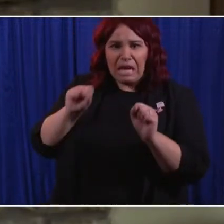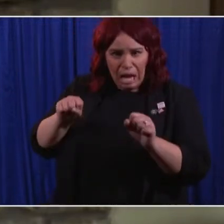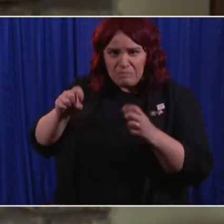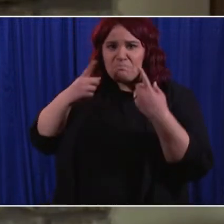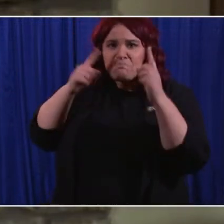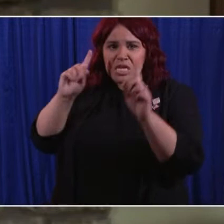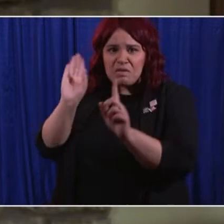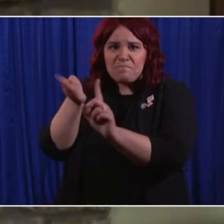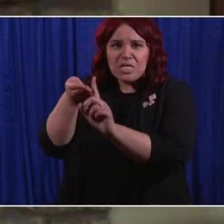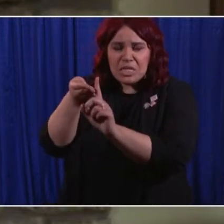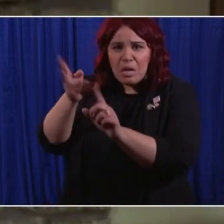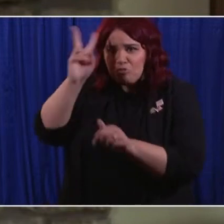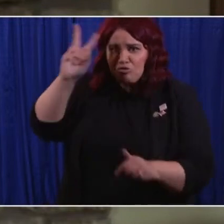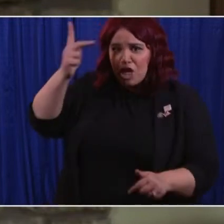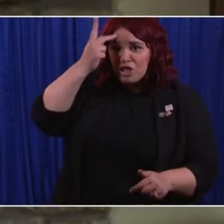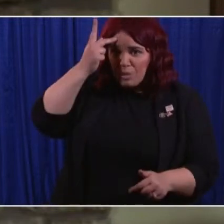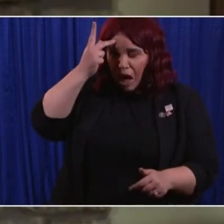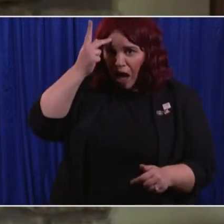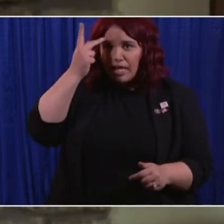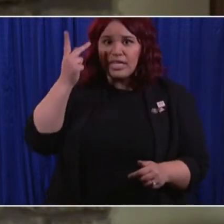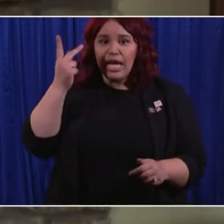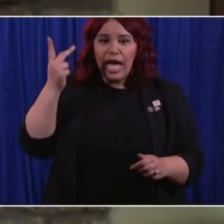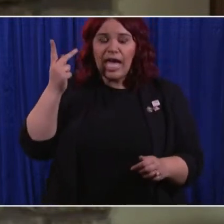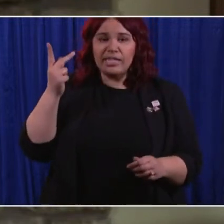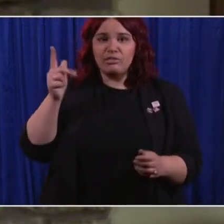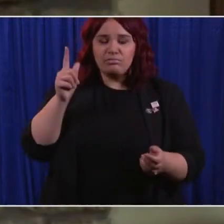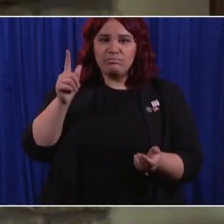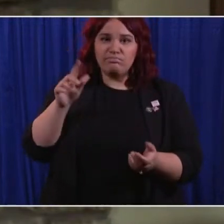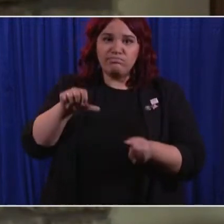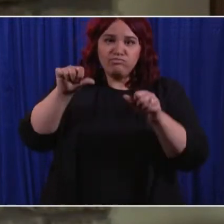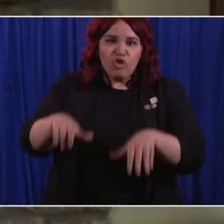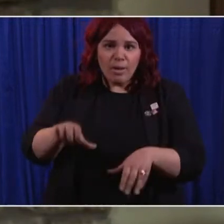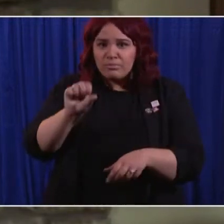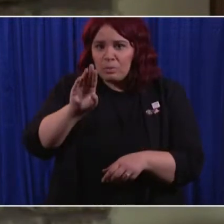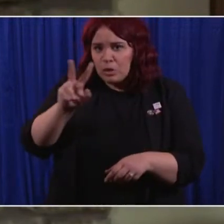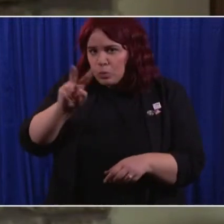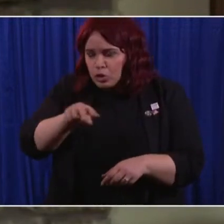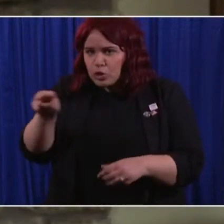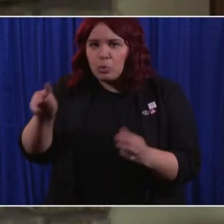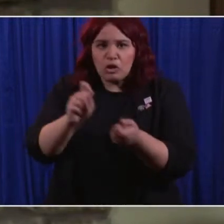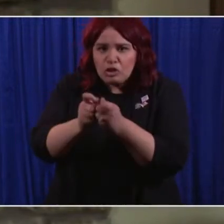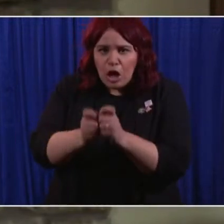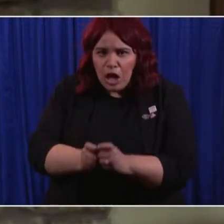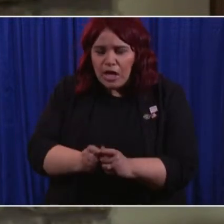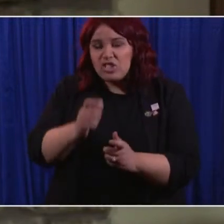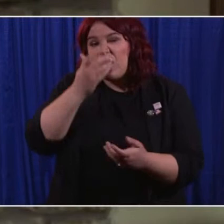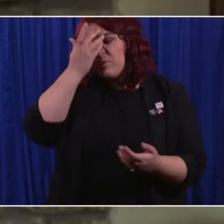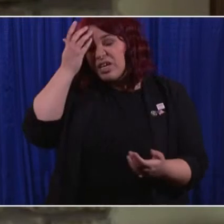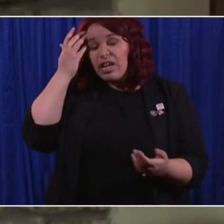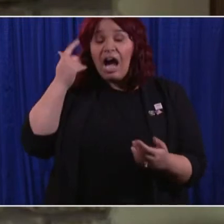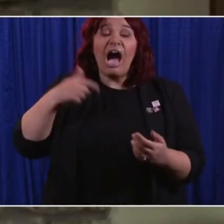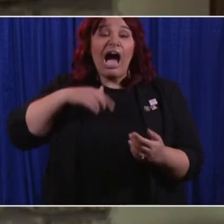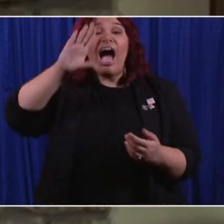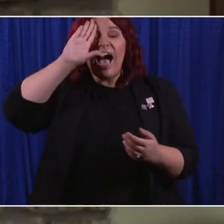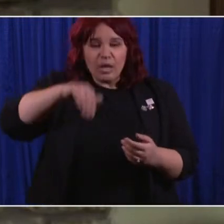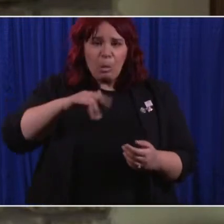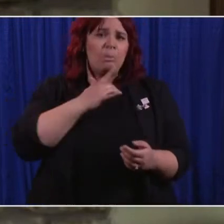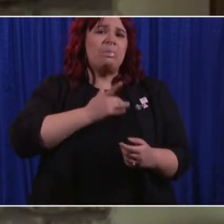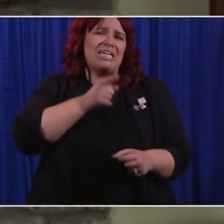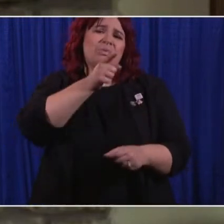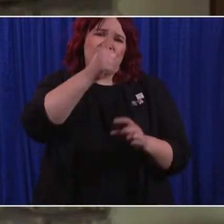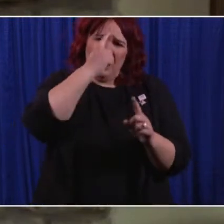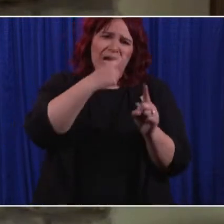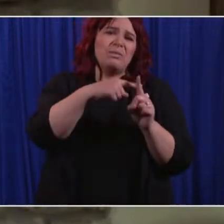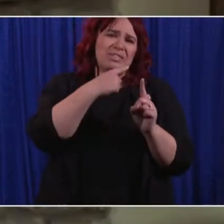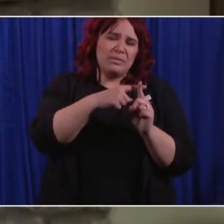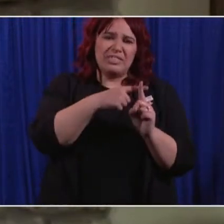great numbers. They've been pretty insistent on wanting to scale back your power. So, but again, like I said, other than being an optimist in general, why do you